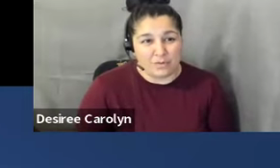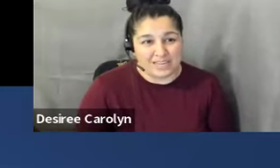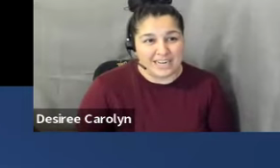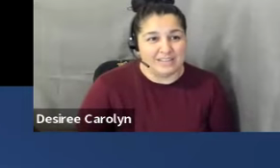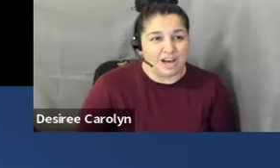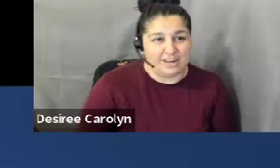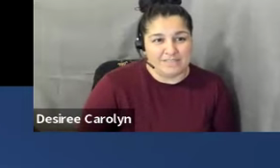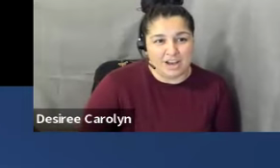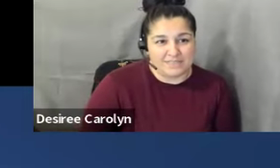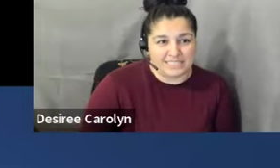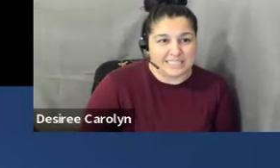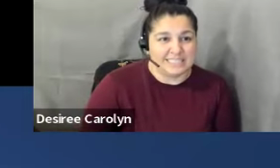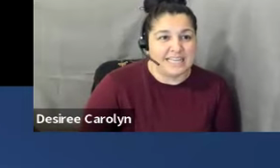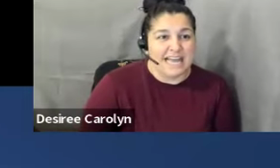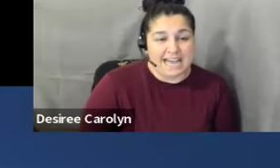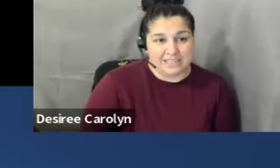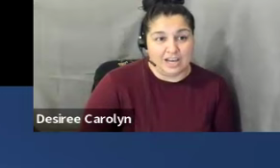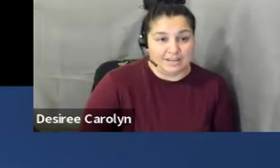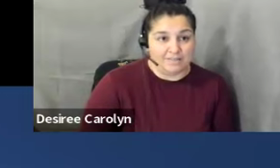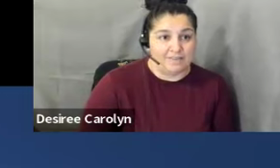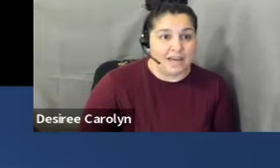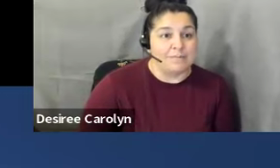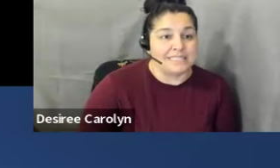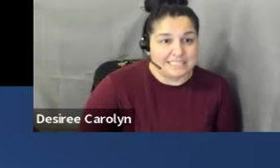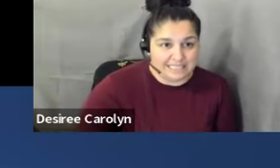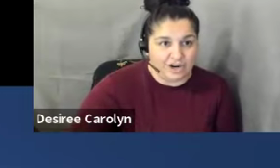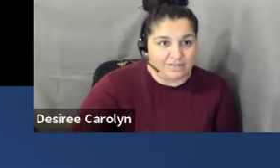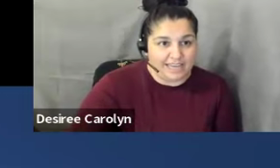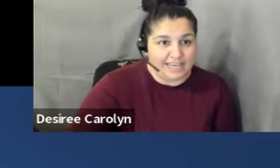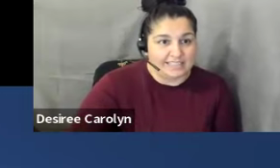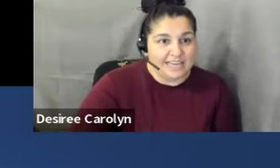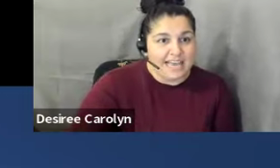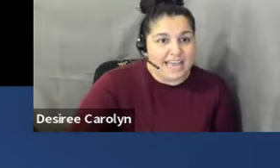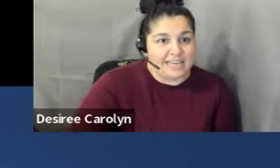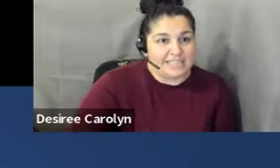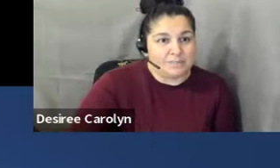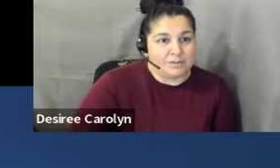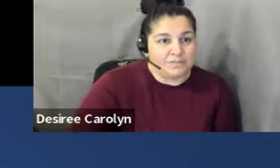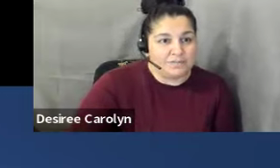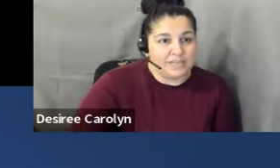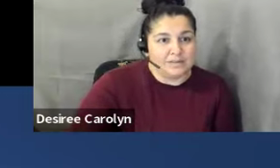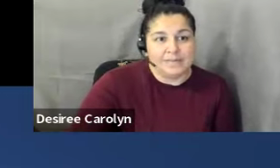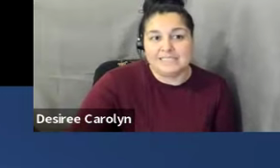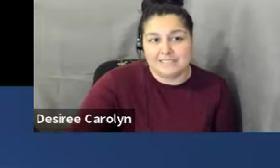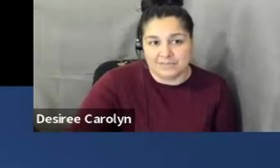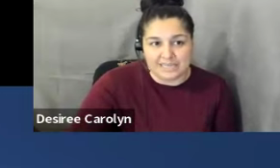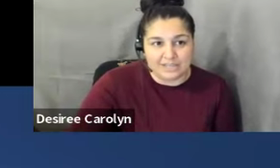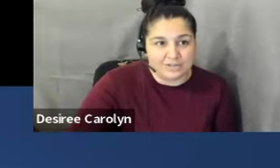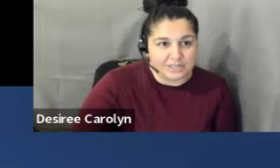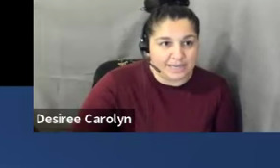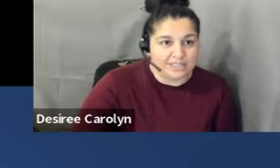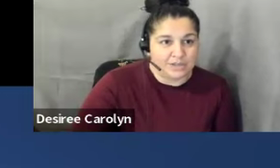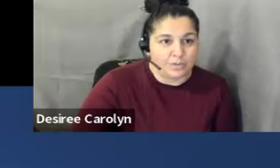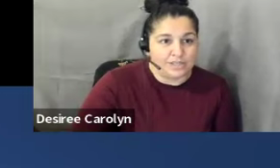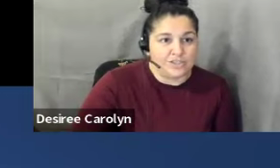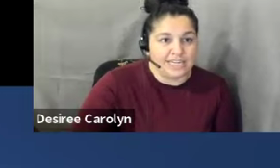since COVID, a lot of the offices and a lot of businesses are vacant, and it's different than it